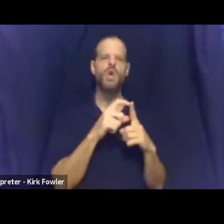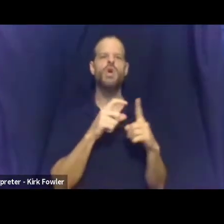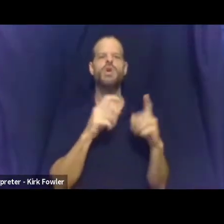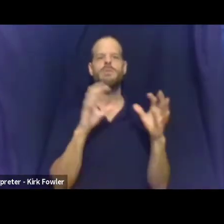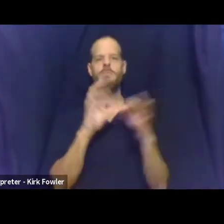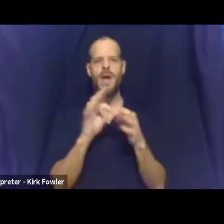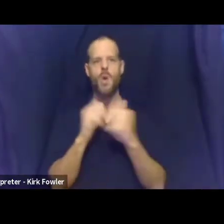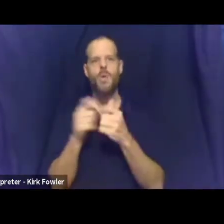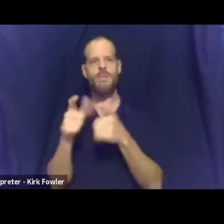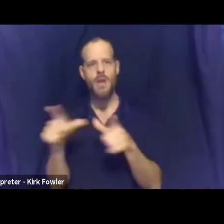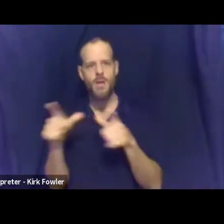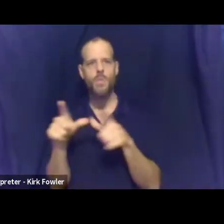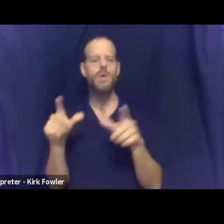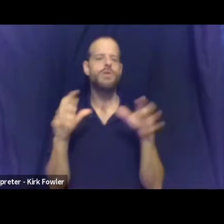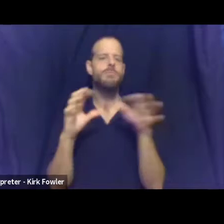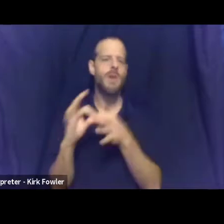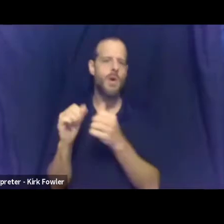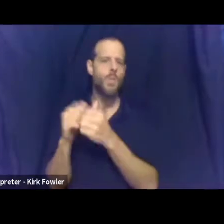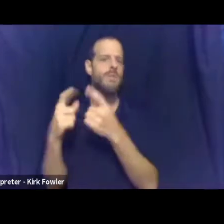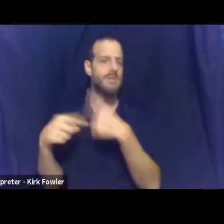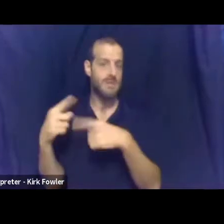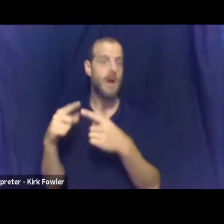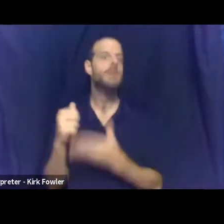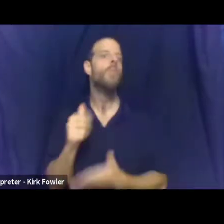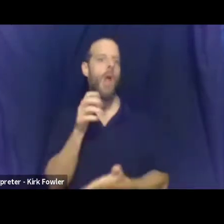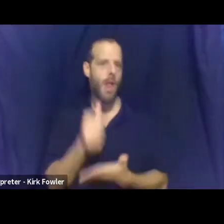signs, um, can be very, very helpful.